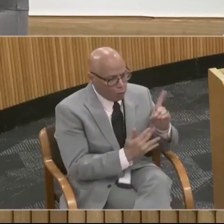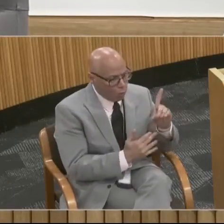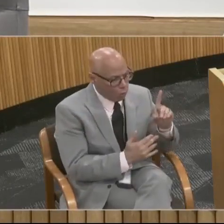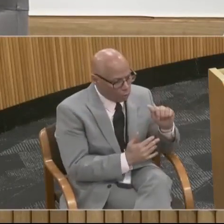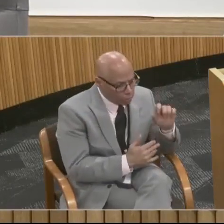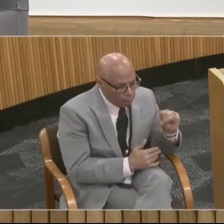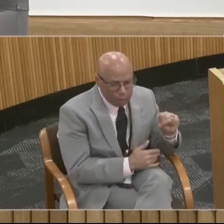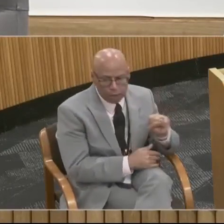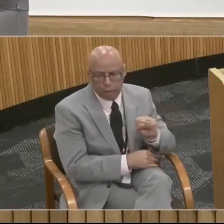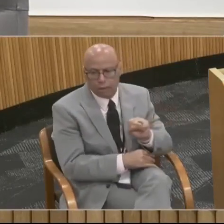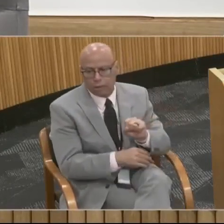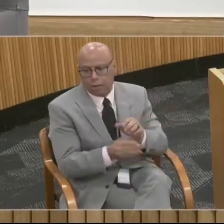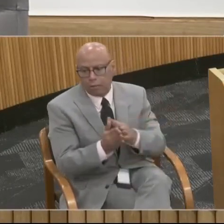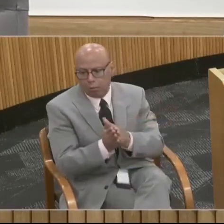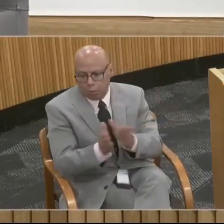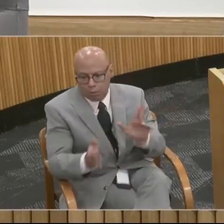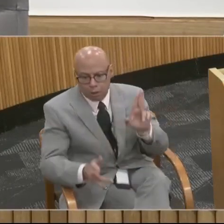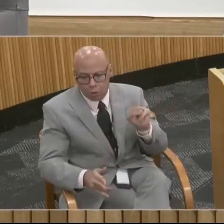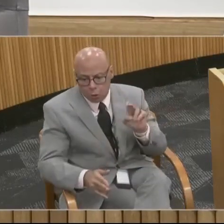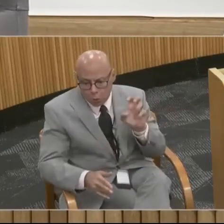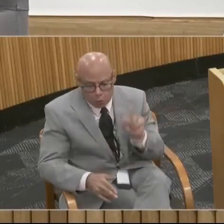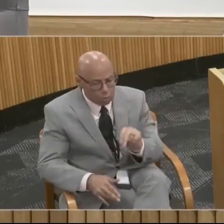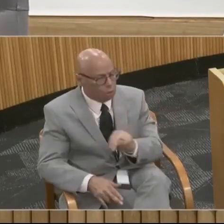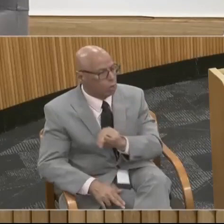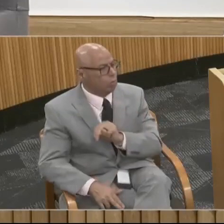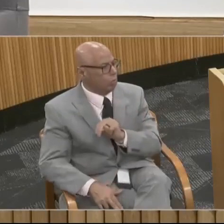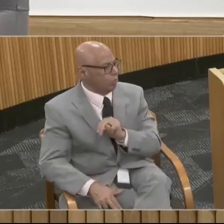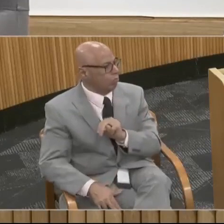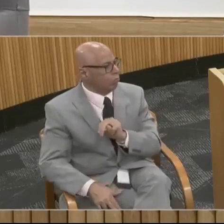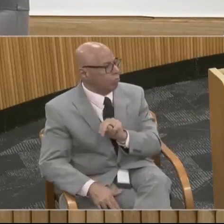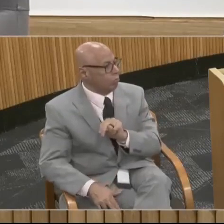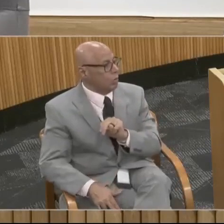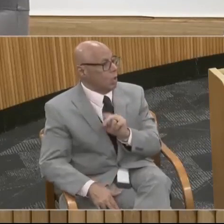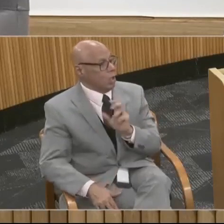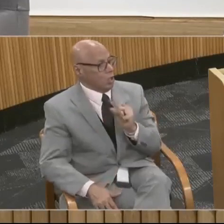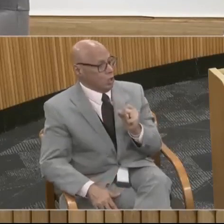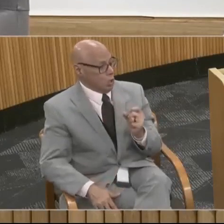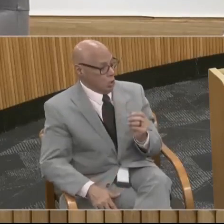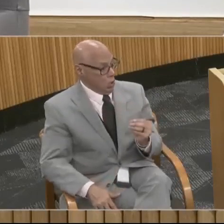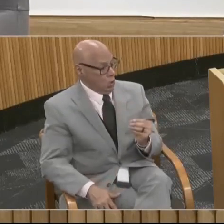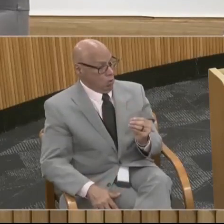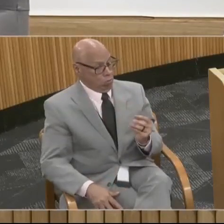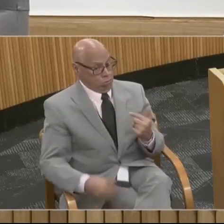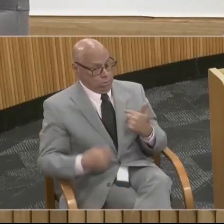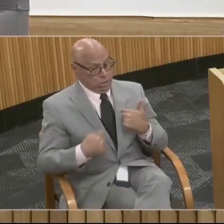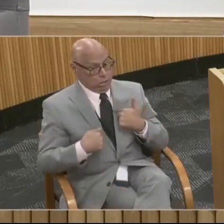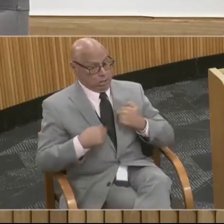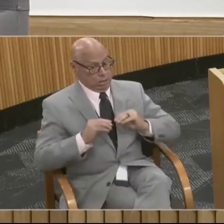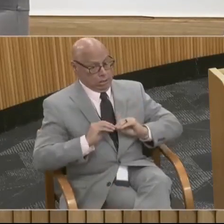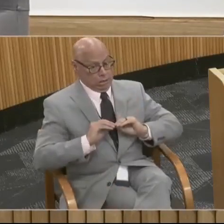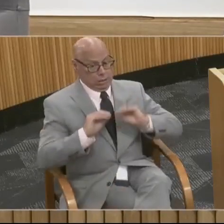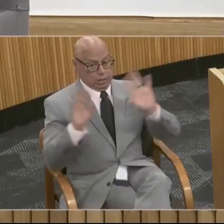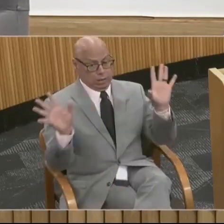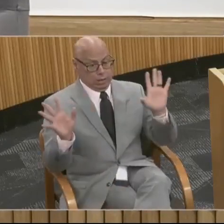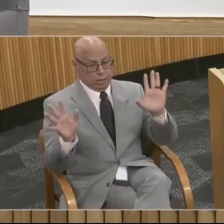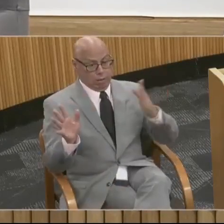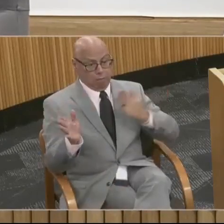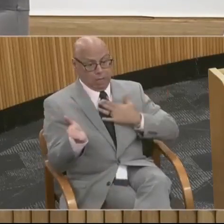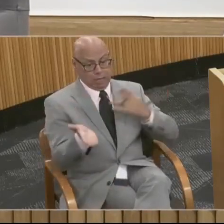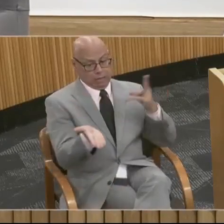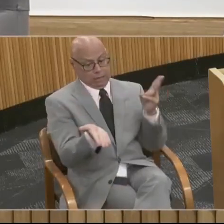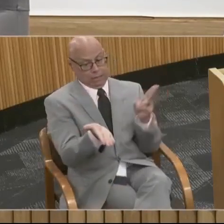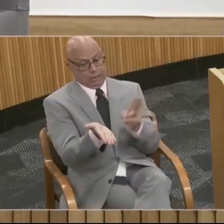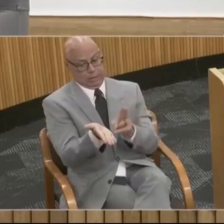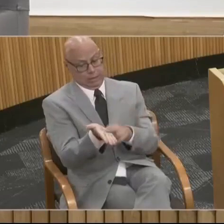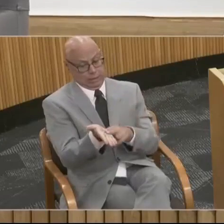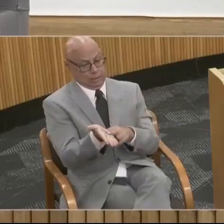the public unions. And, you know, so I want to make it clear that my signature on the